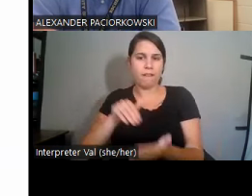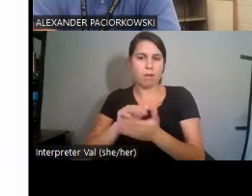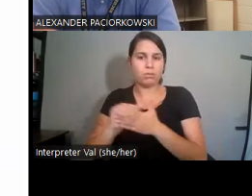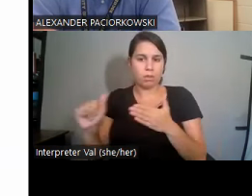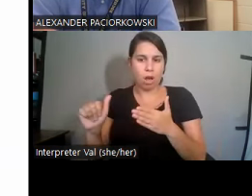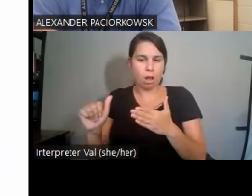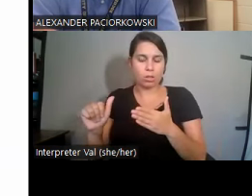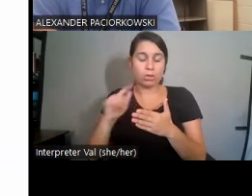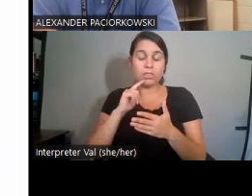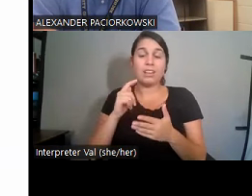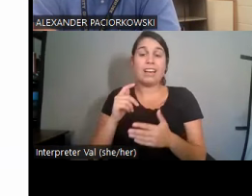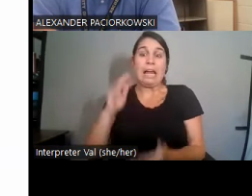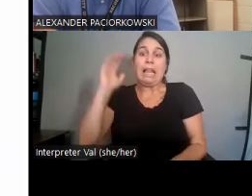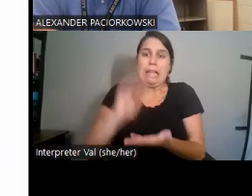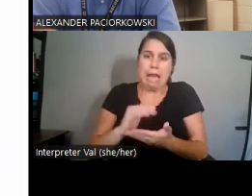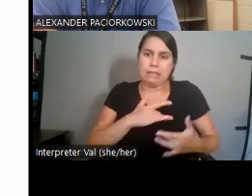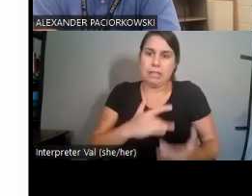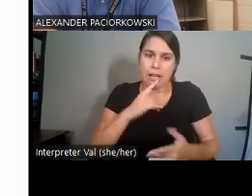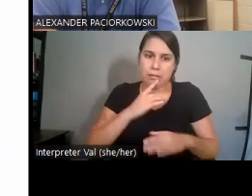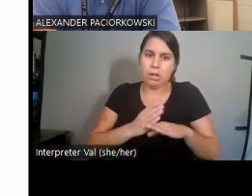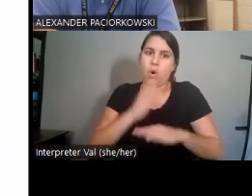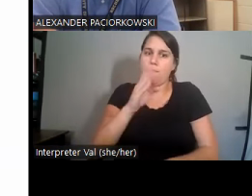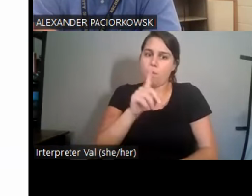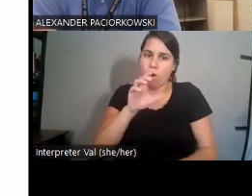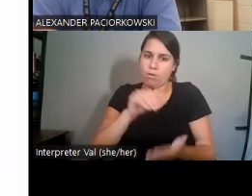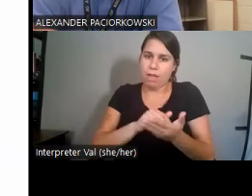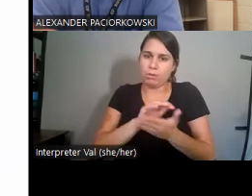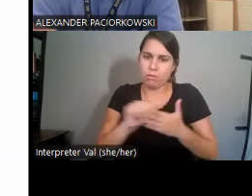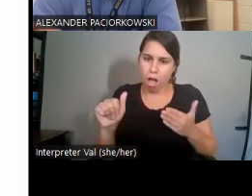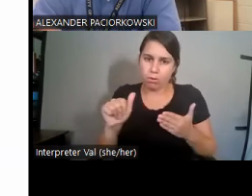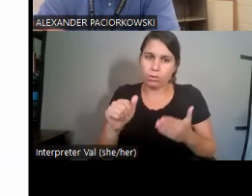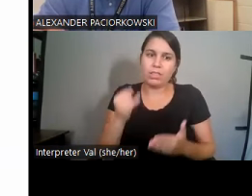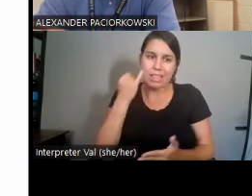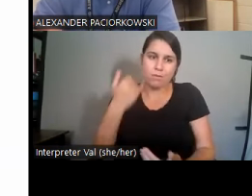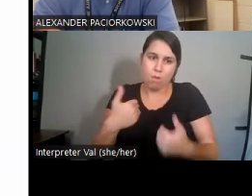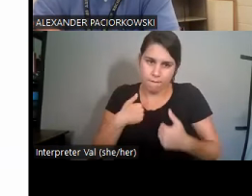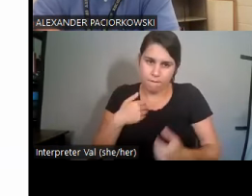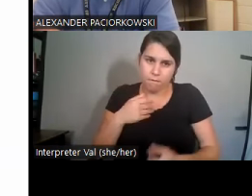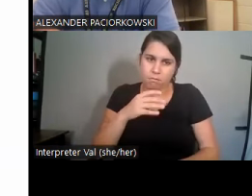above $100,000 for families raising children with developmental diagnoses.